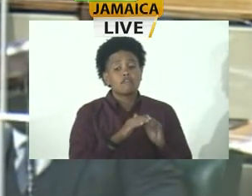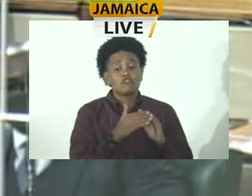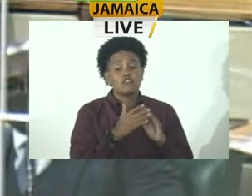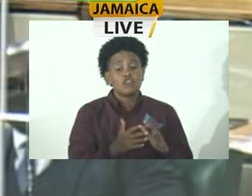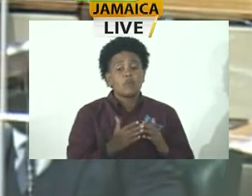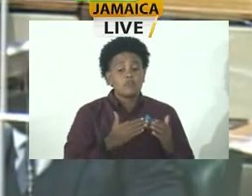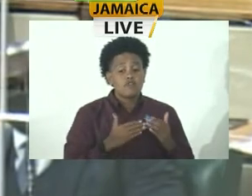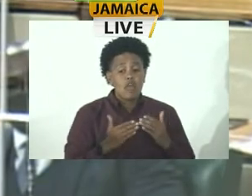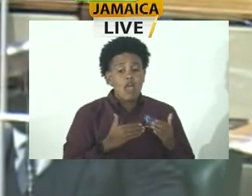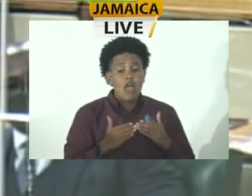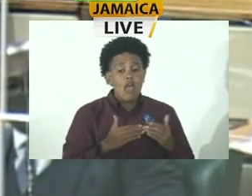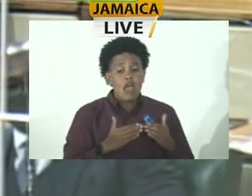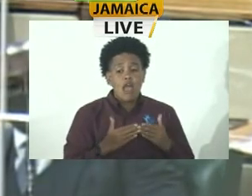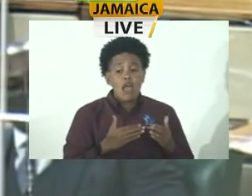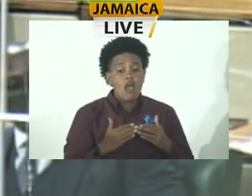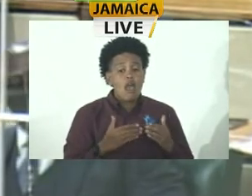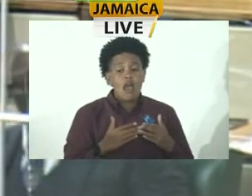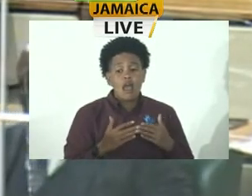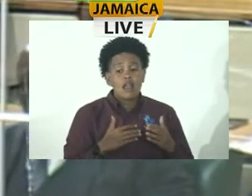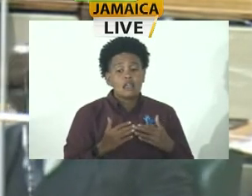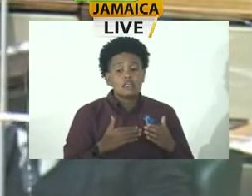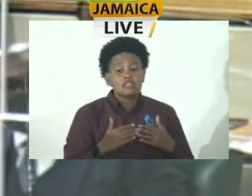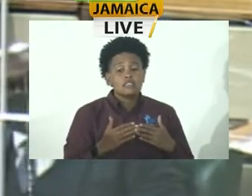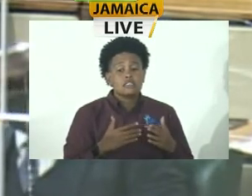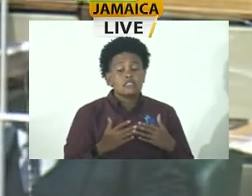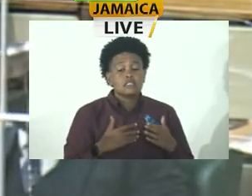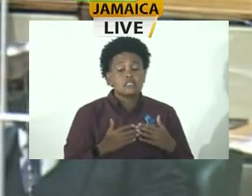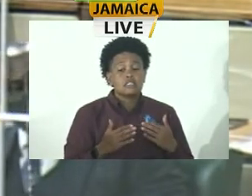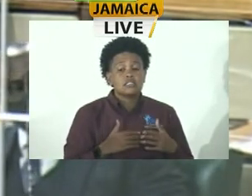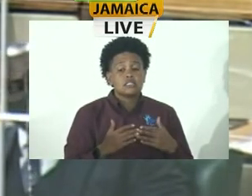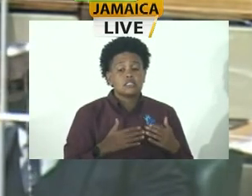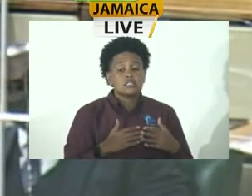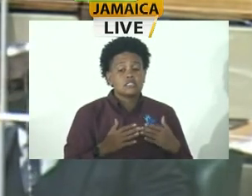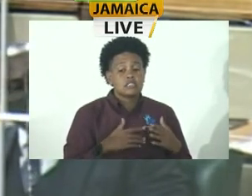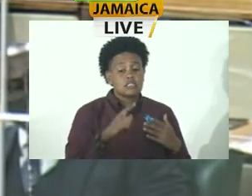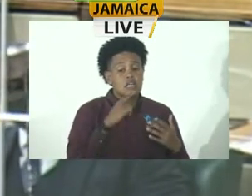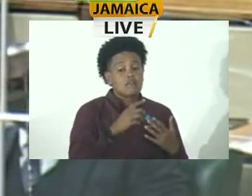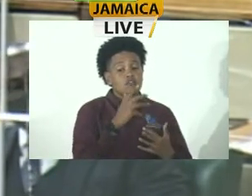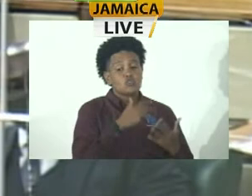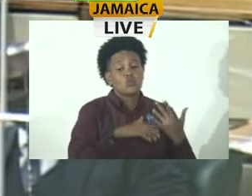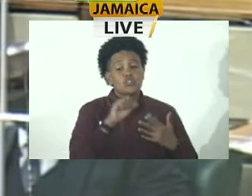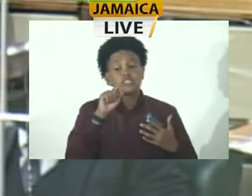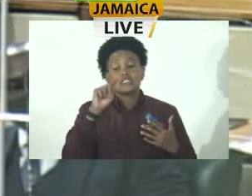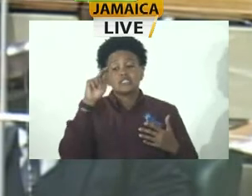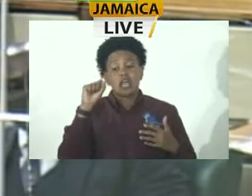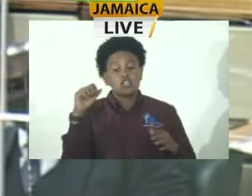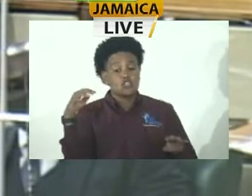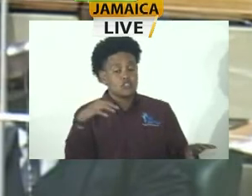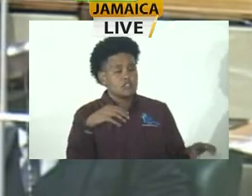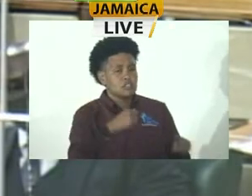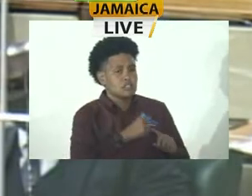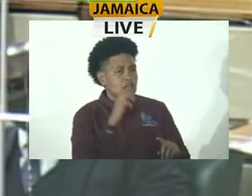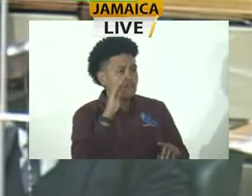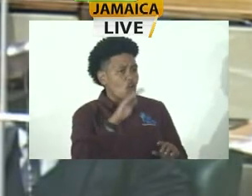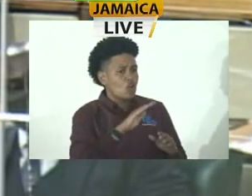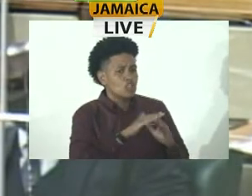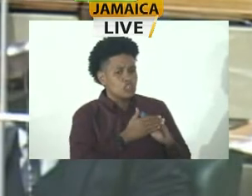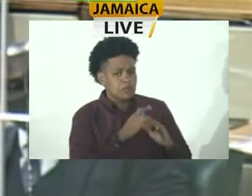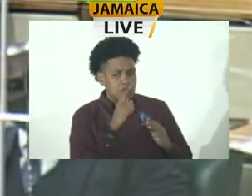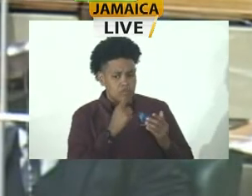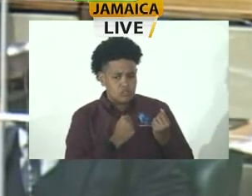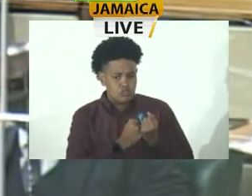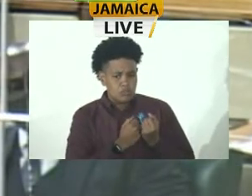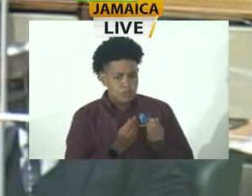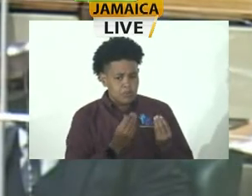of regardless of social status was treated in our hospitals